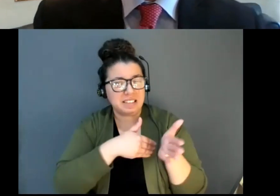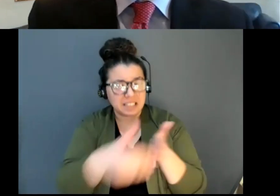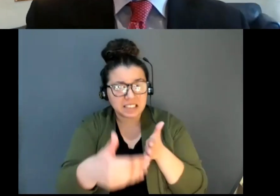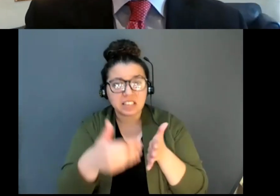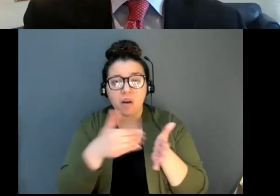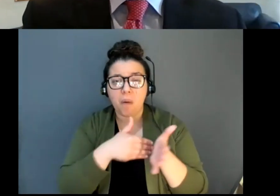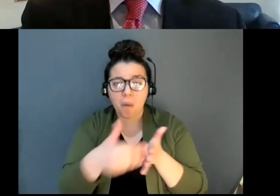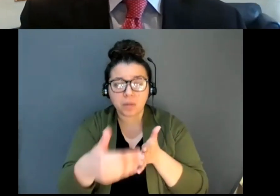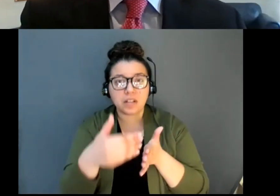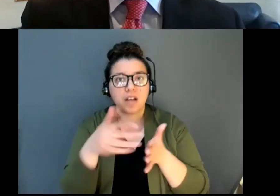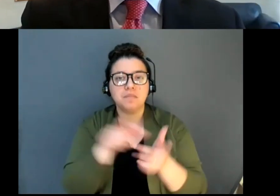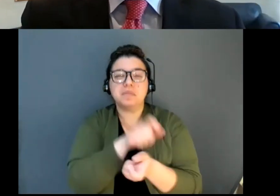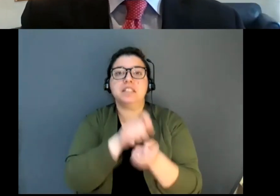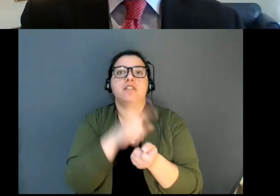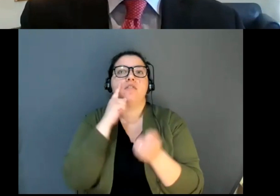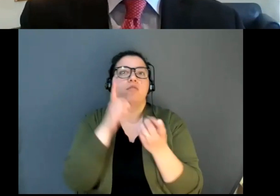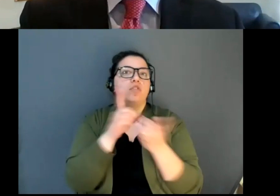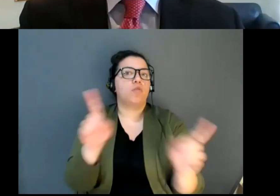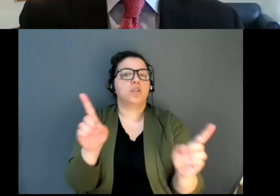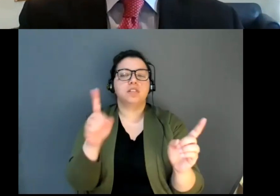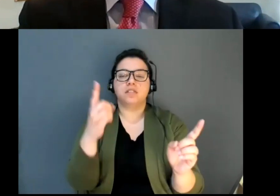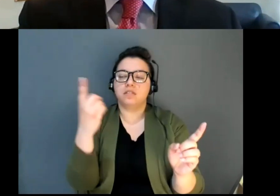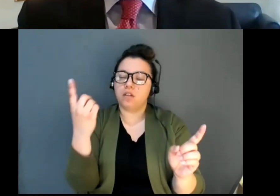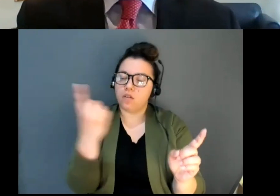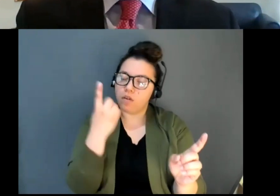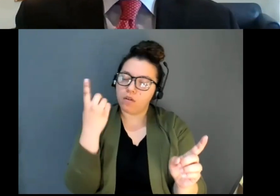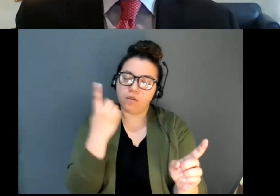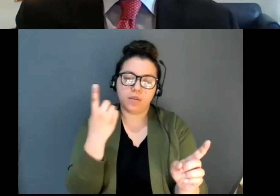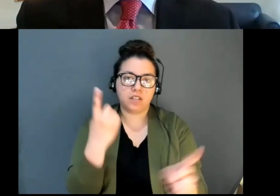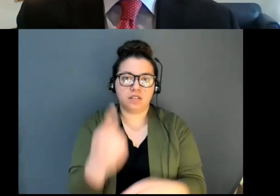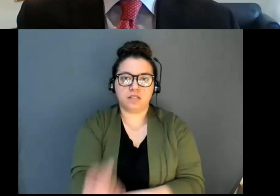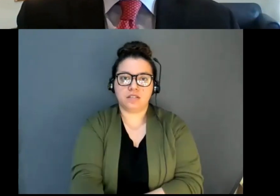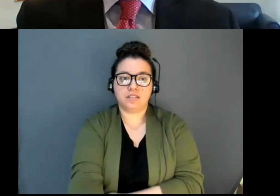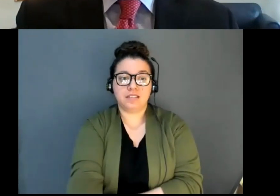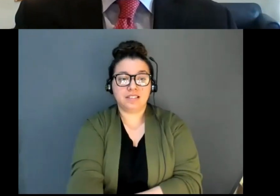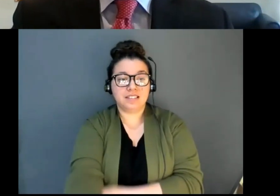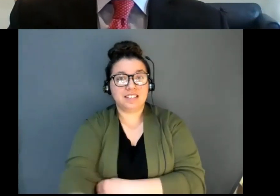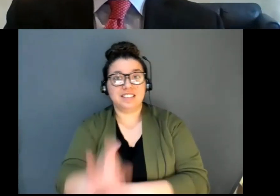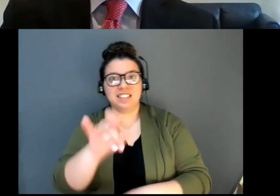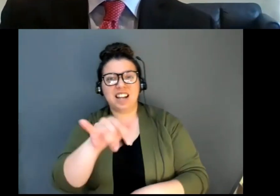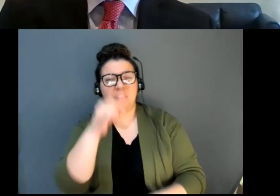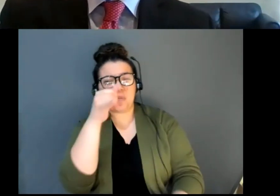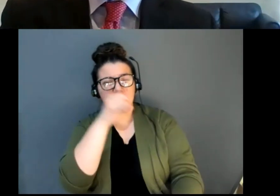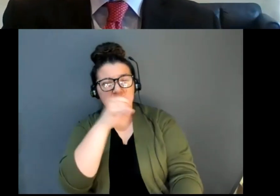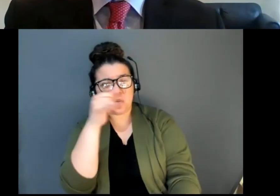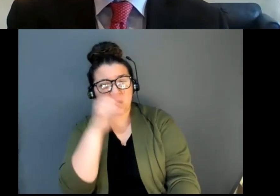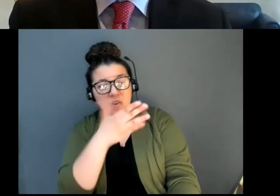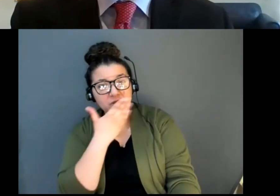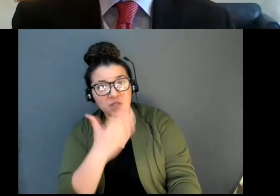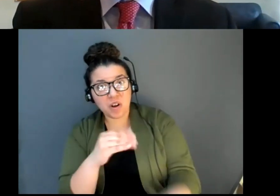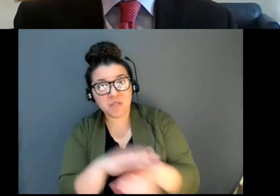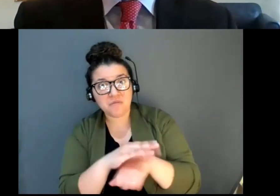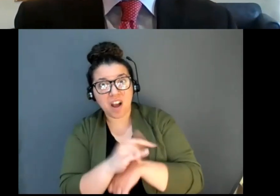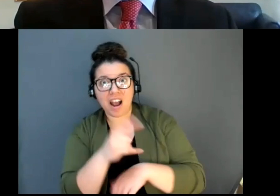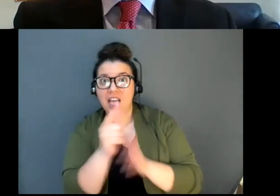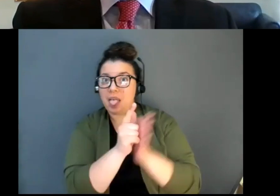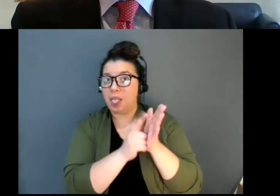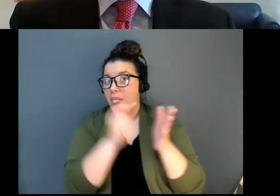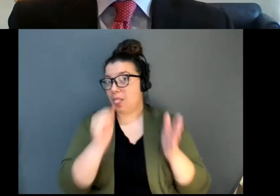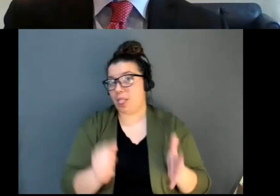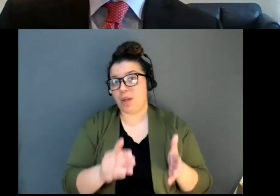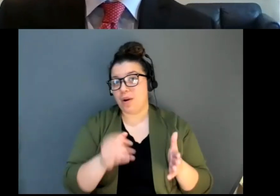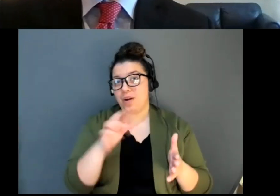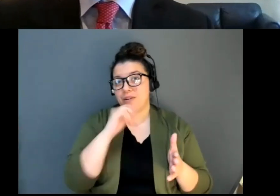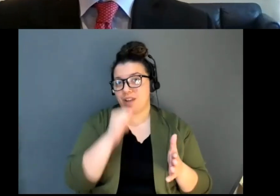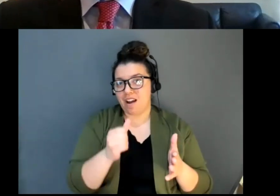especially in divorce cases. Woo! Now that's some good advice, whether you're a lawyer or not, right? Let's